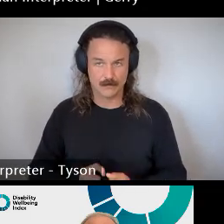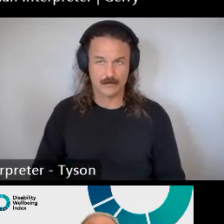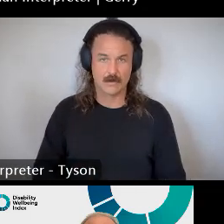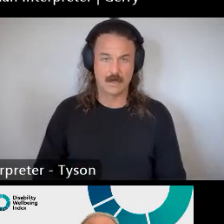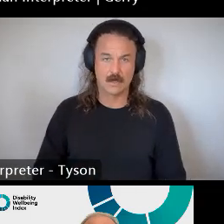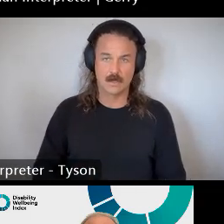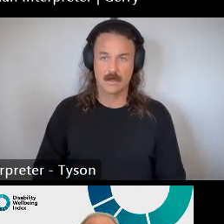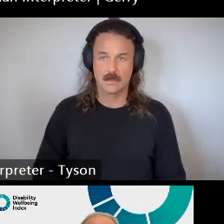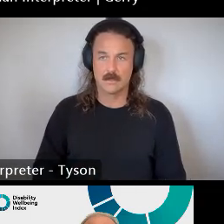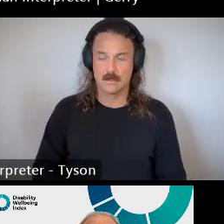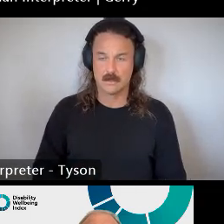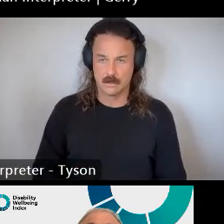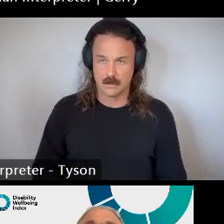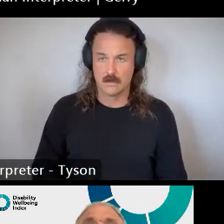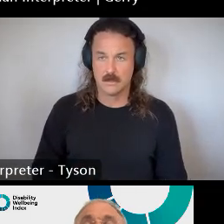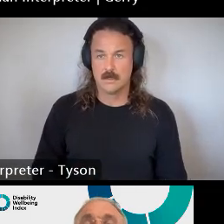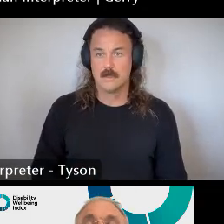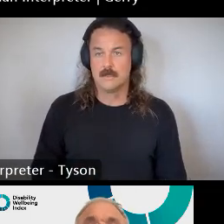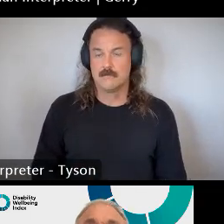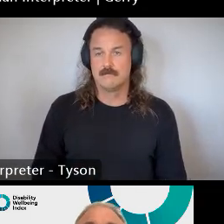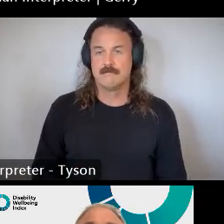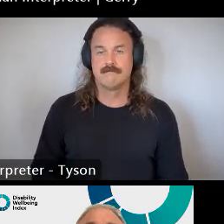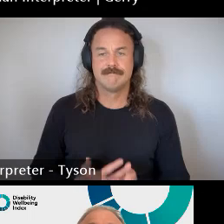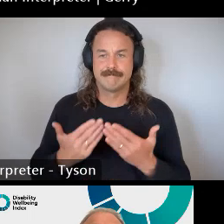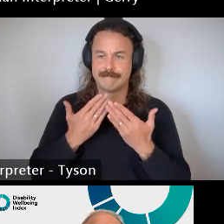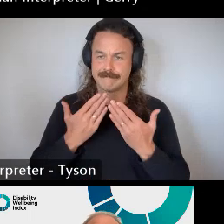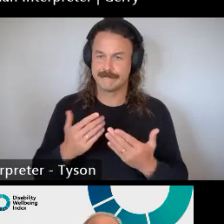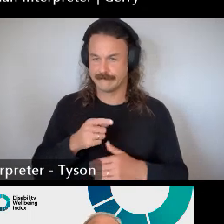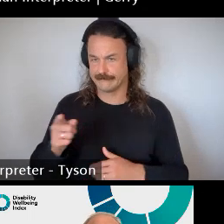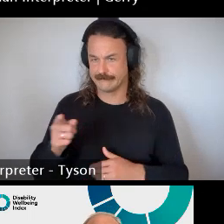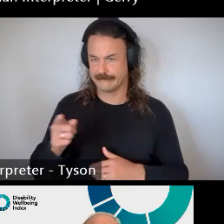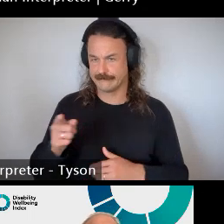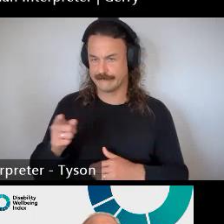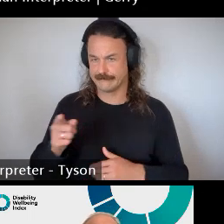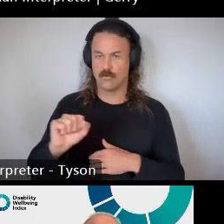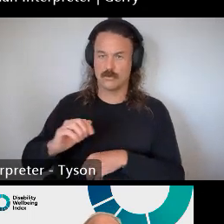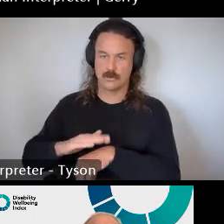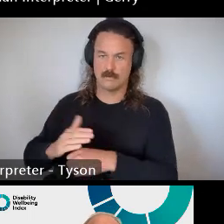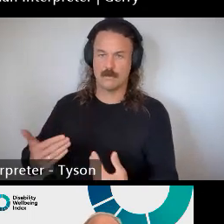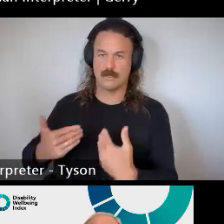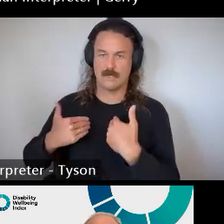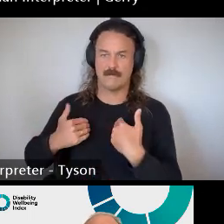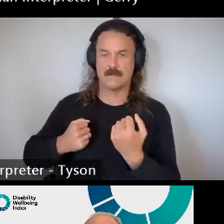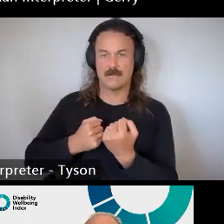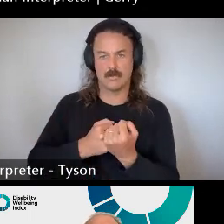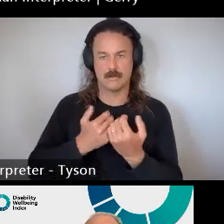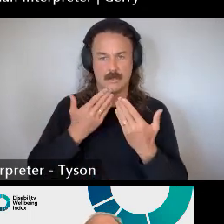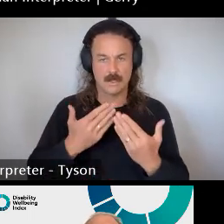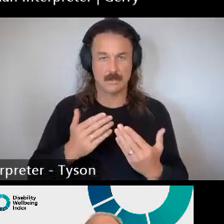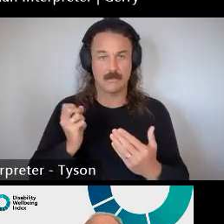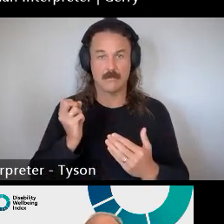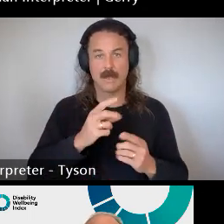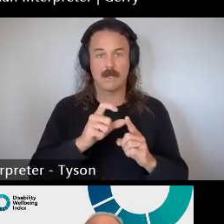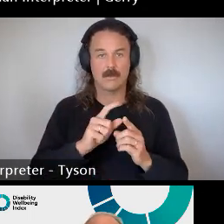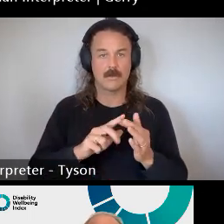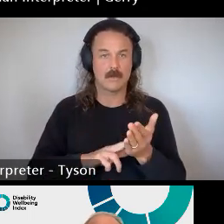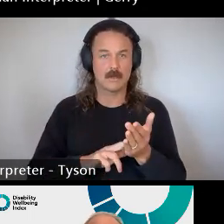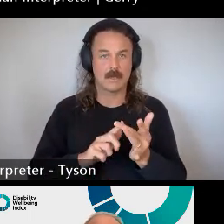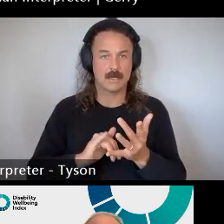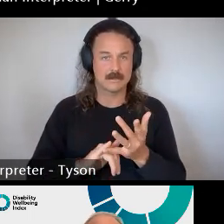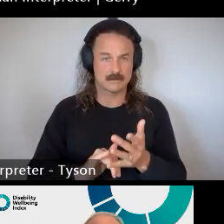for them to sacrifice their time to provide this information. Thank you, and back to you, Dennis. Thanks, gang.